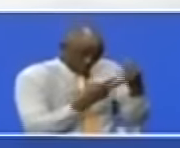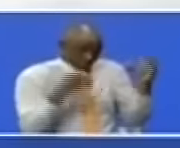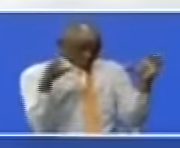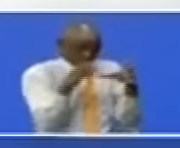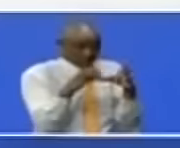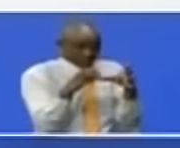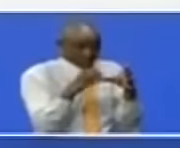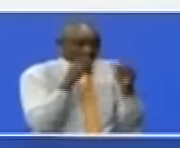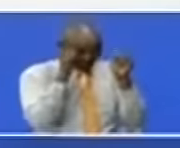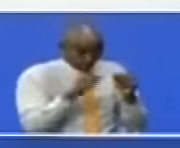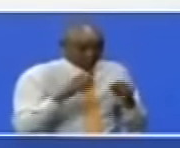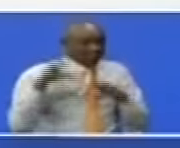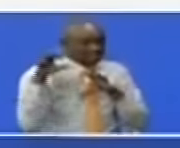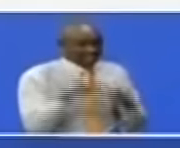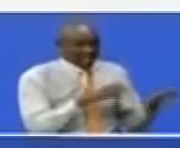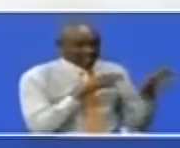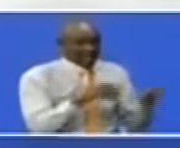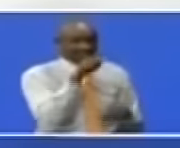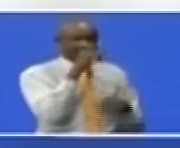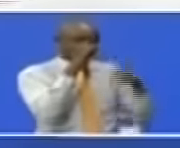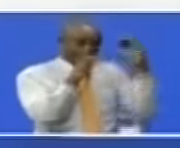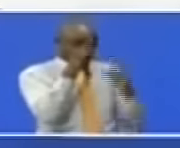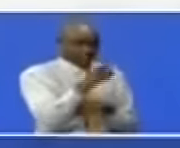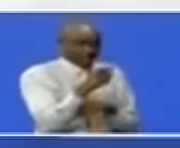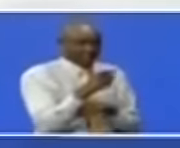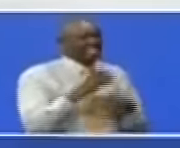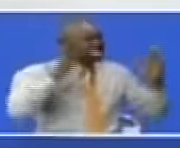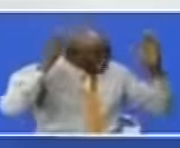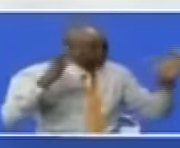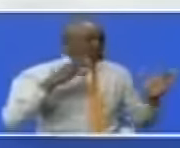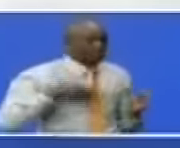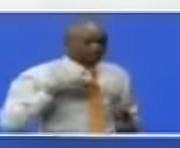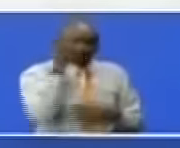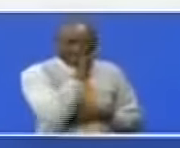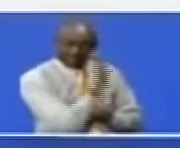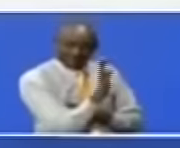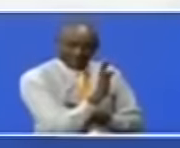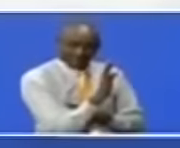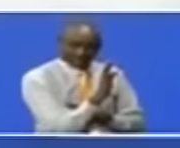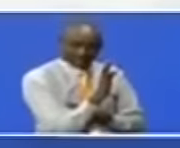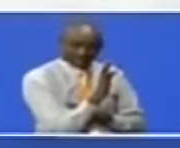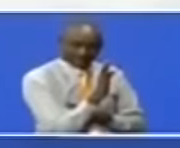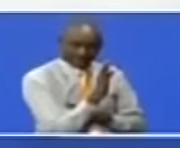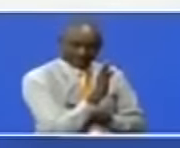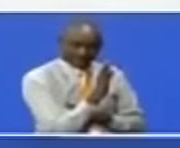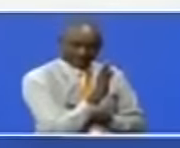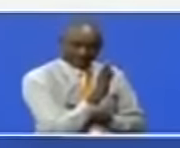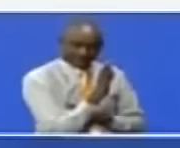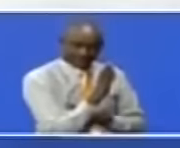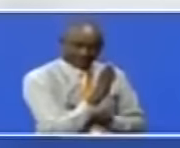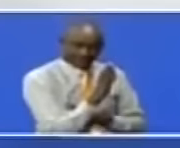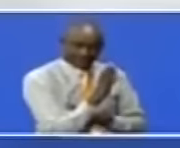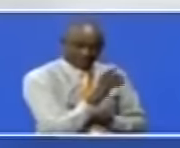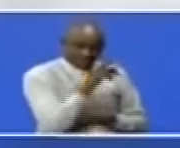parties would be suffering at that level. Huge percentages that their vote, their bloc would be chipping